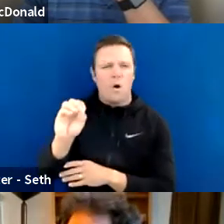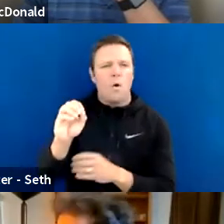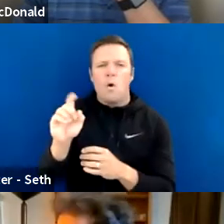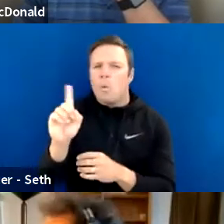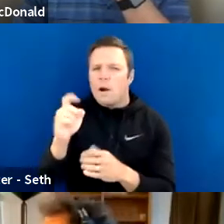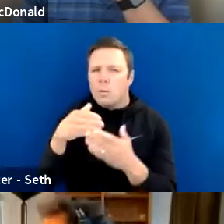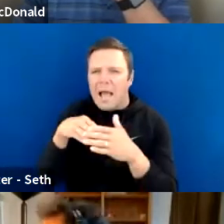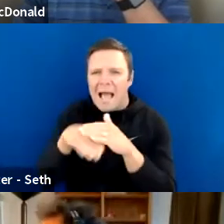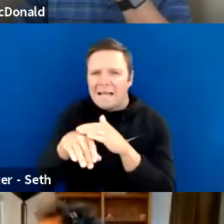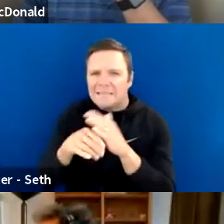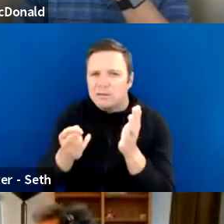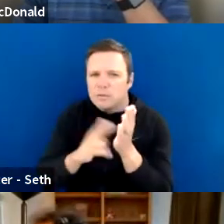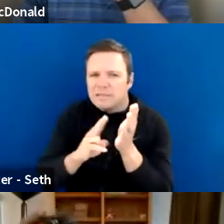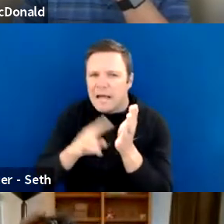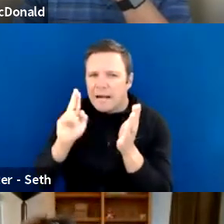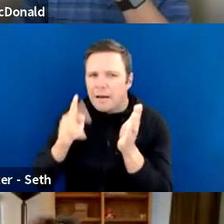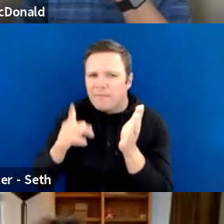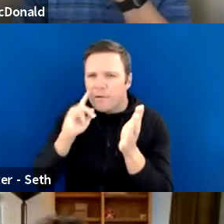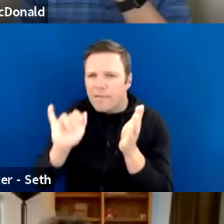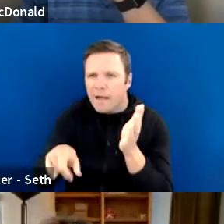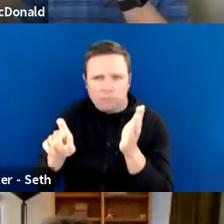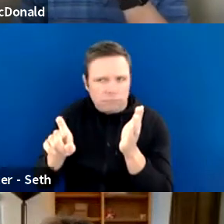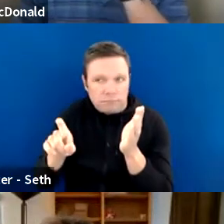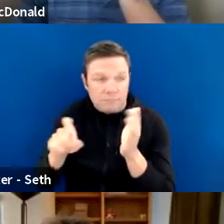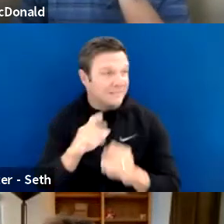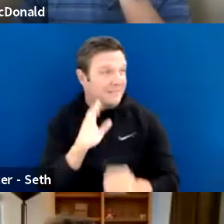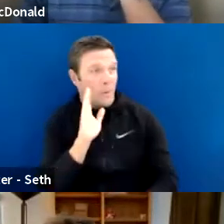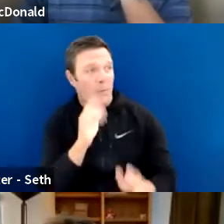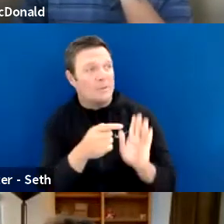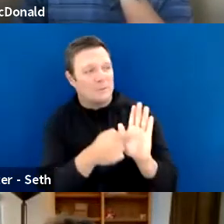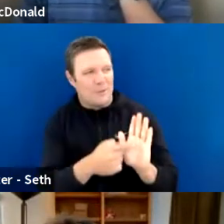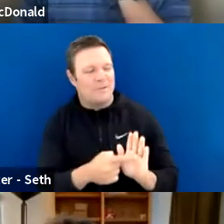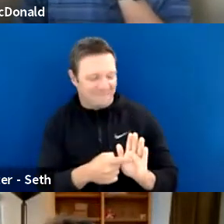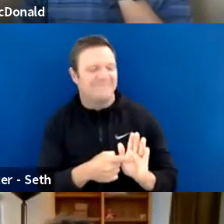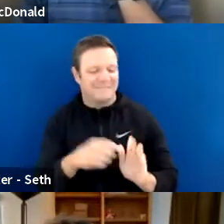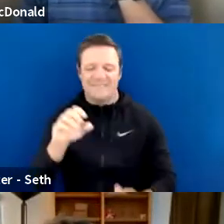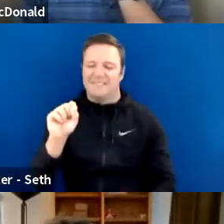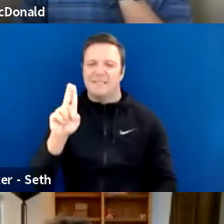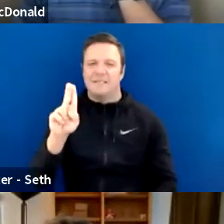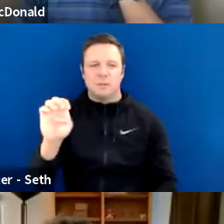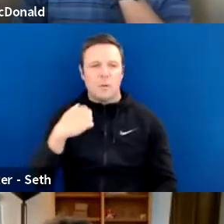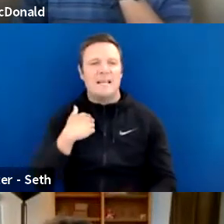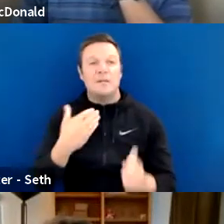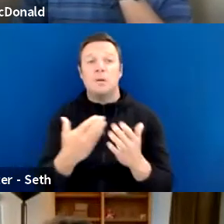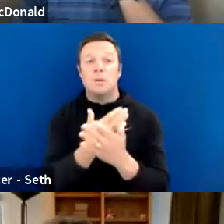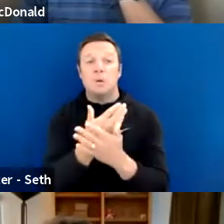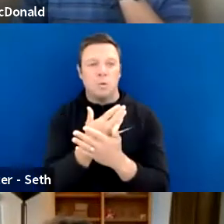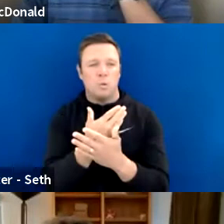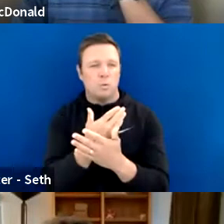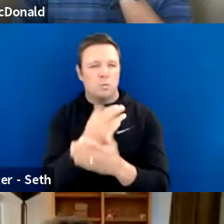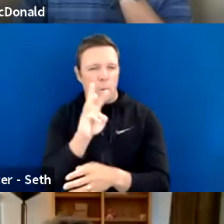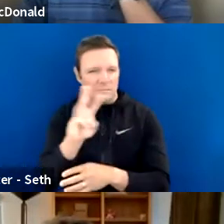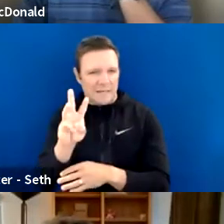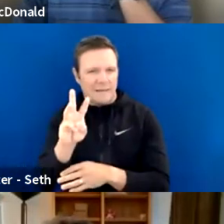up for that? We're actually going to show you, Sue will show you a page in the new hub where we will